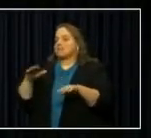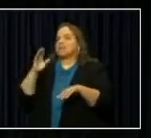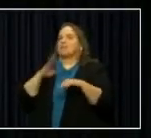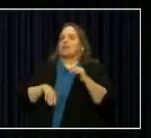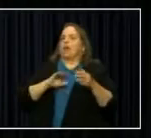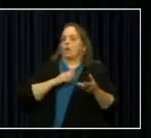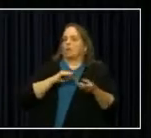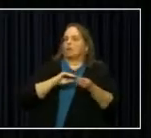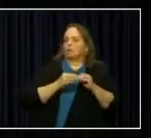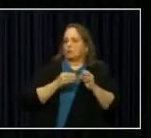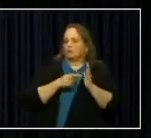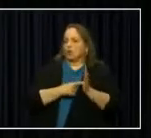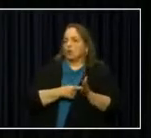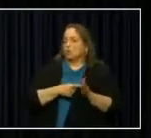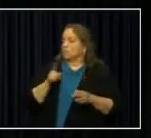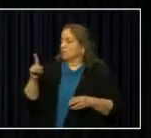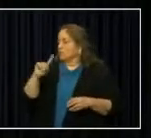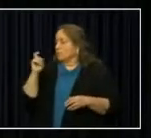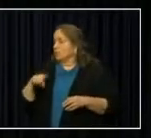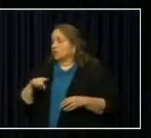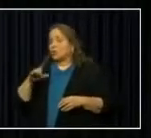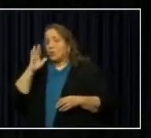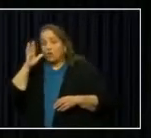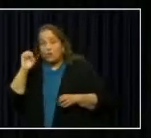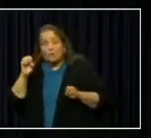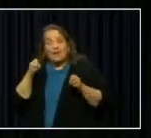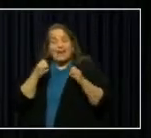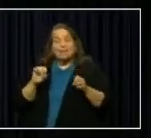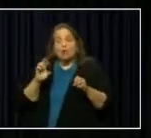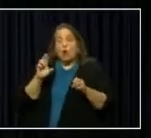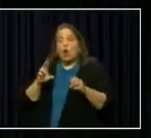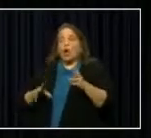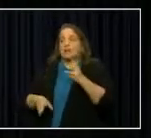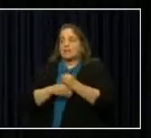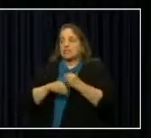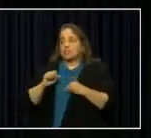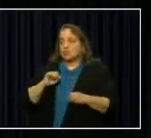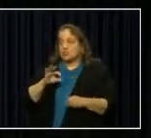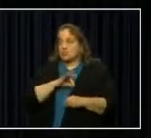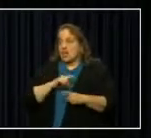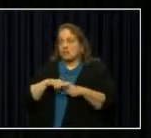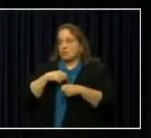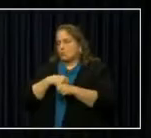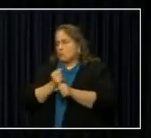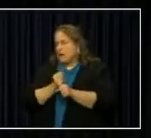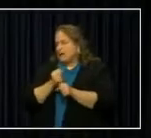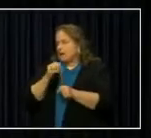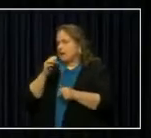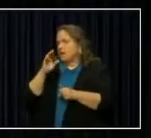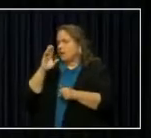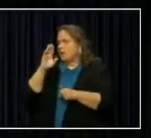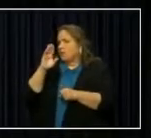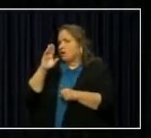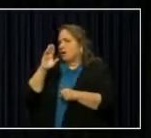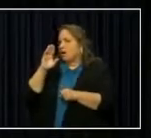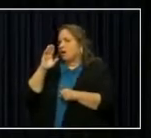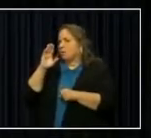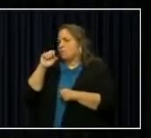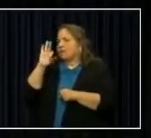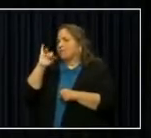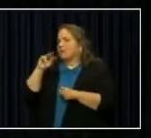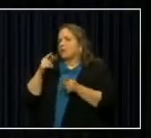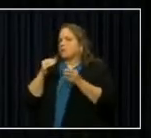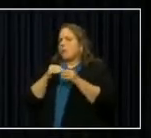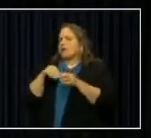show. All right, is there going to be an effort or additional steps to make the briefing more accessible to Spanish speakers in